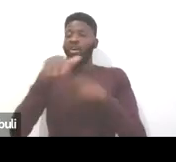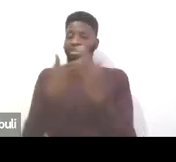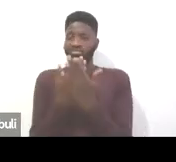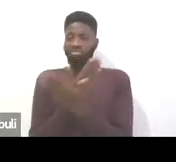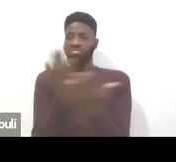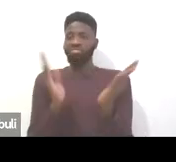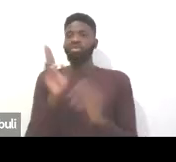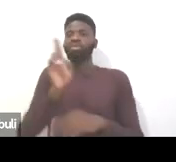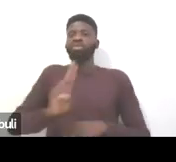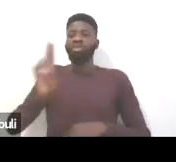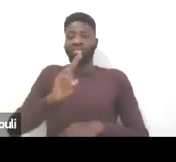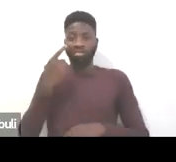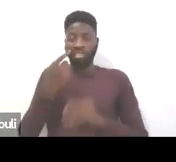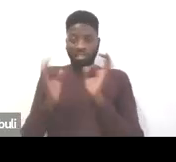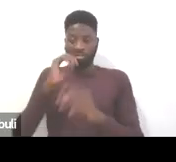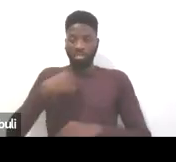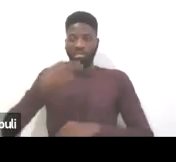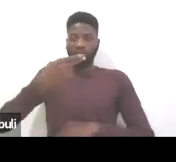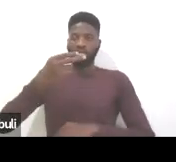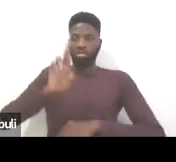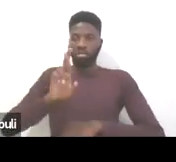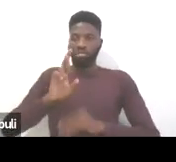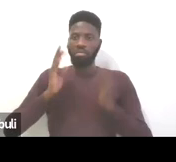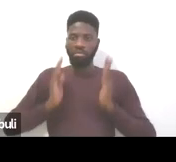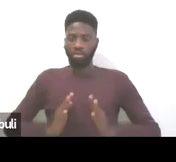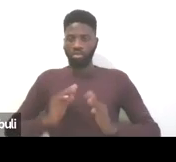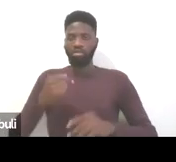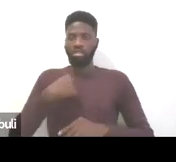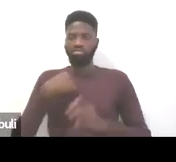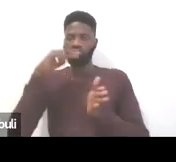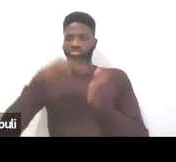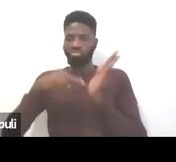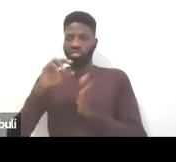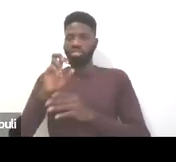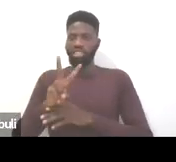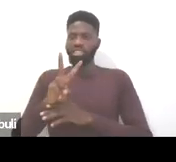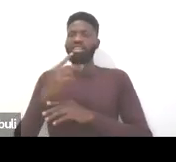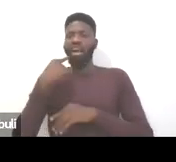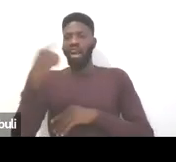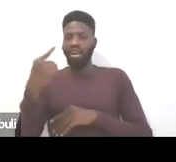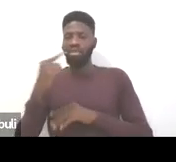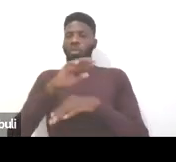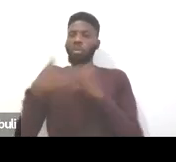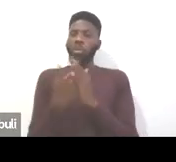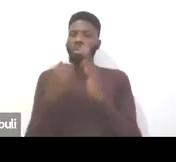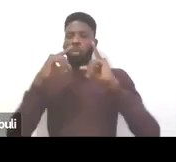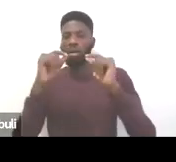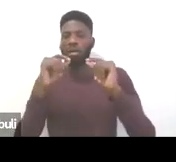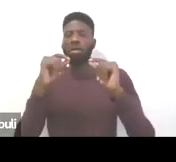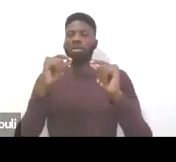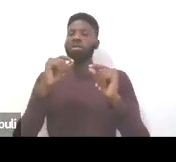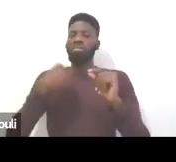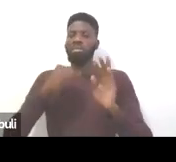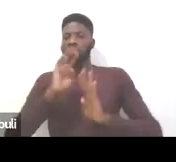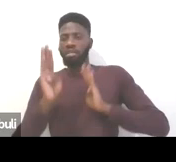you can imagine like if I'm a HR person and I'm going through 100 CVs and everyone has stated that they have integrity,